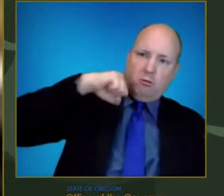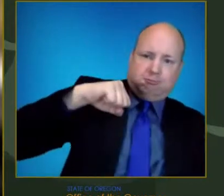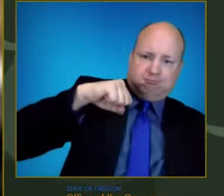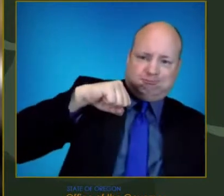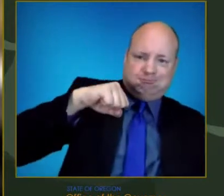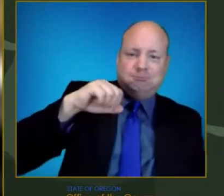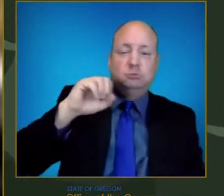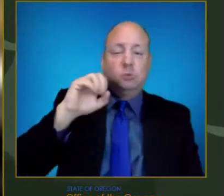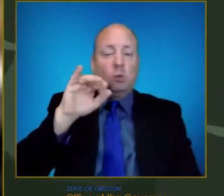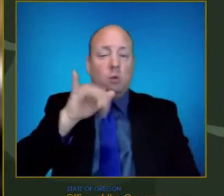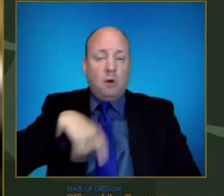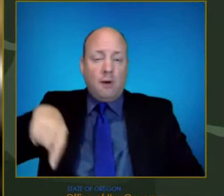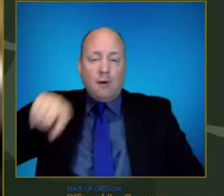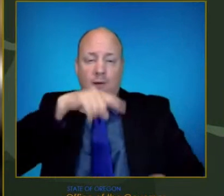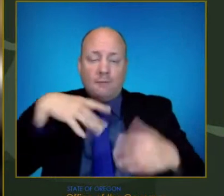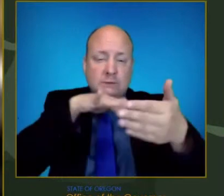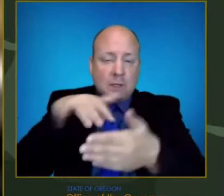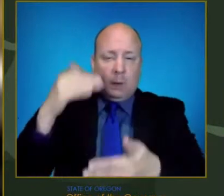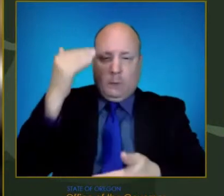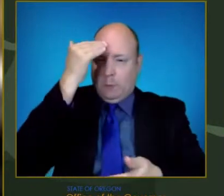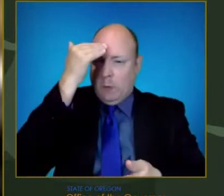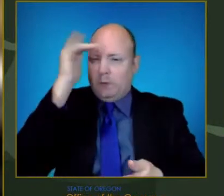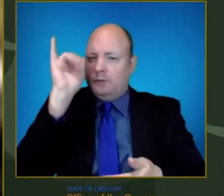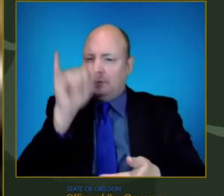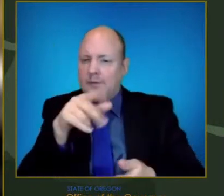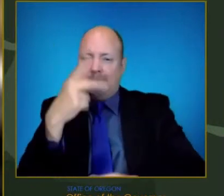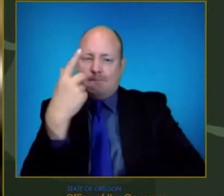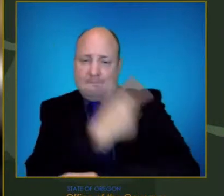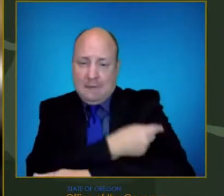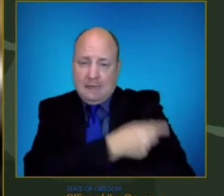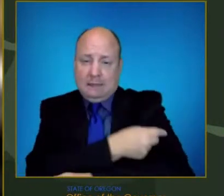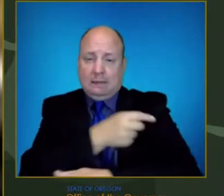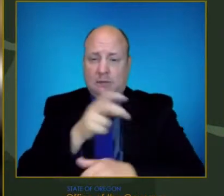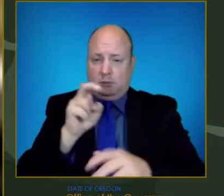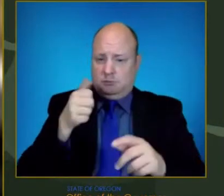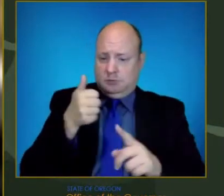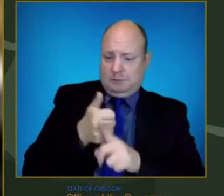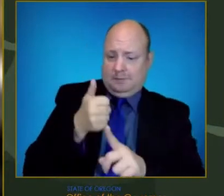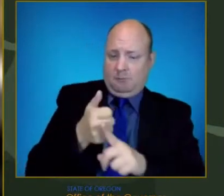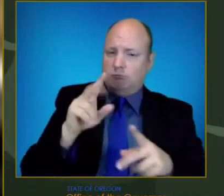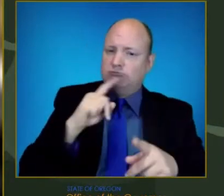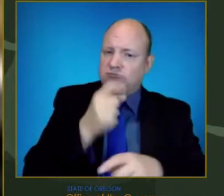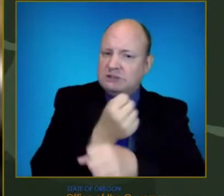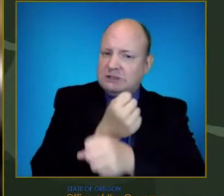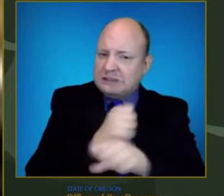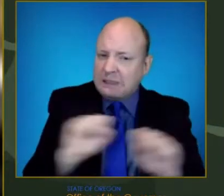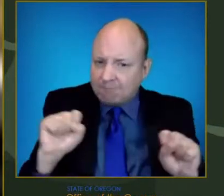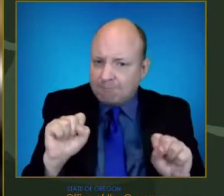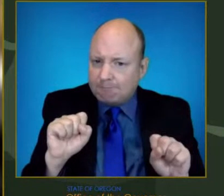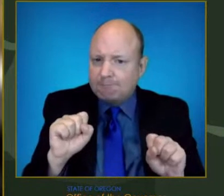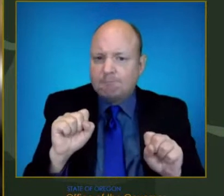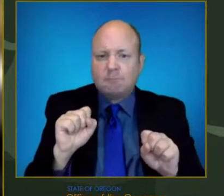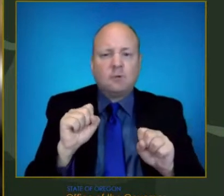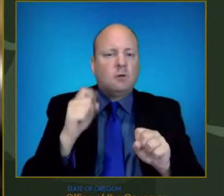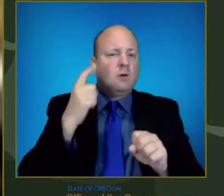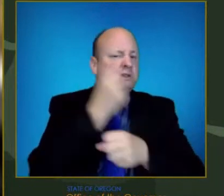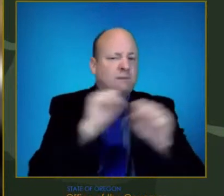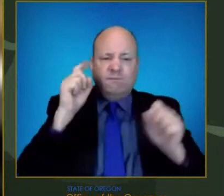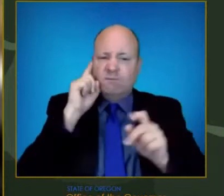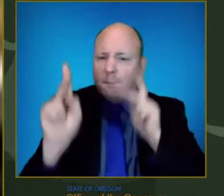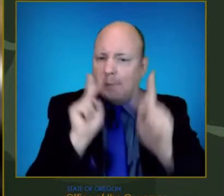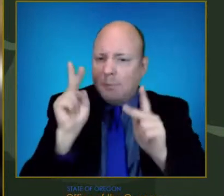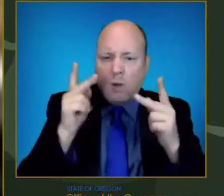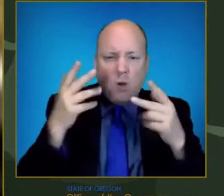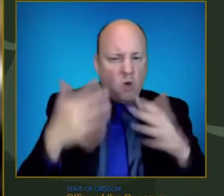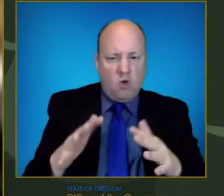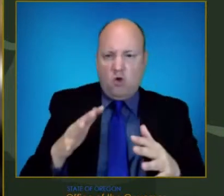that we can expect from the vaccines, and we know that they're very safe. And they're safe in people who have already had COVID-19